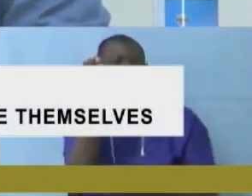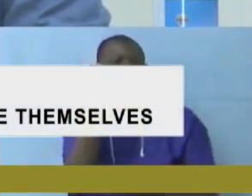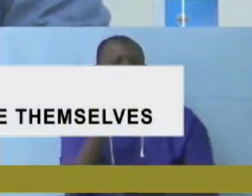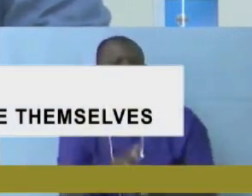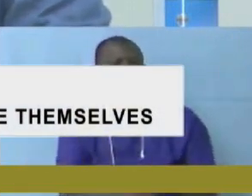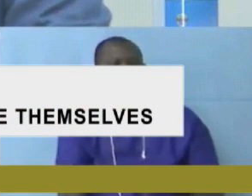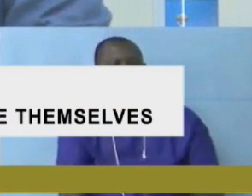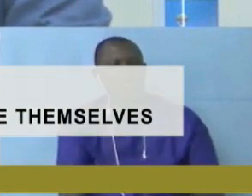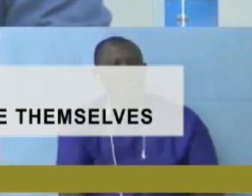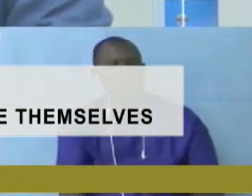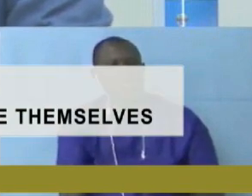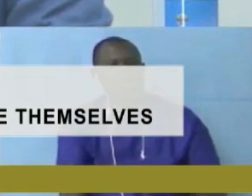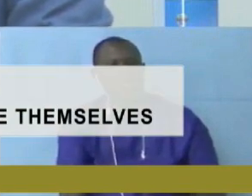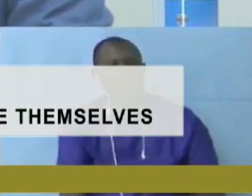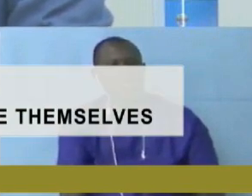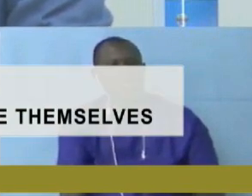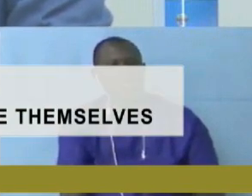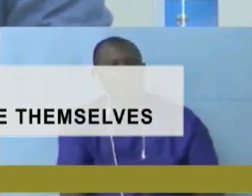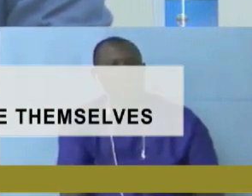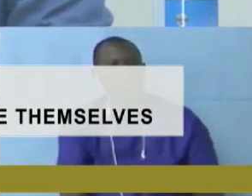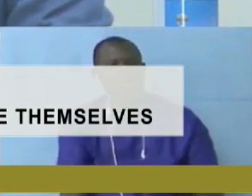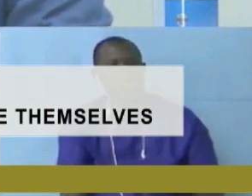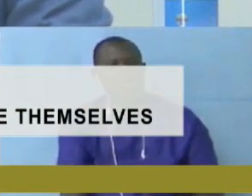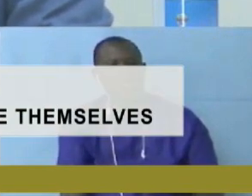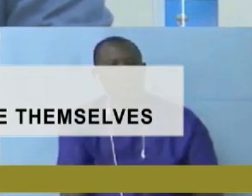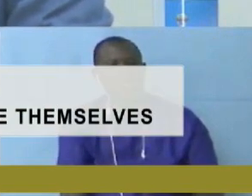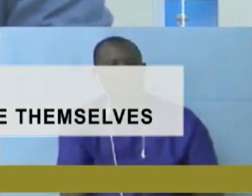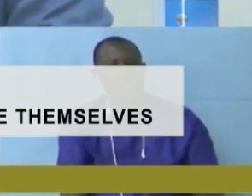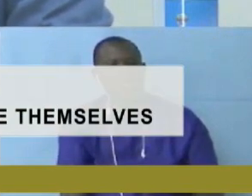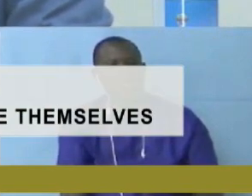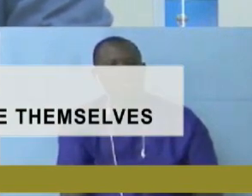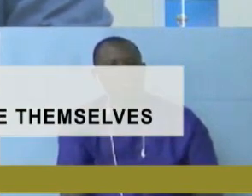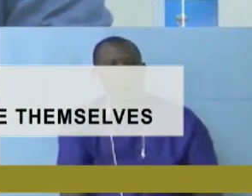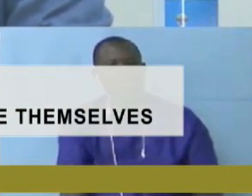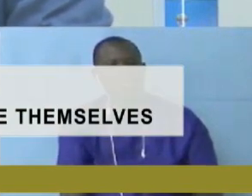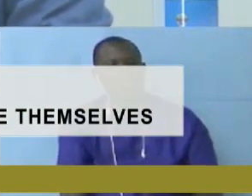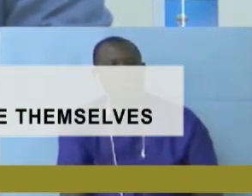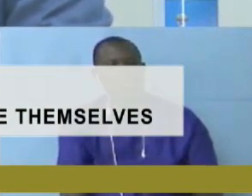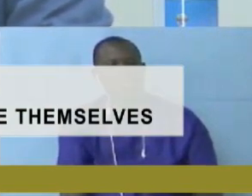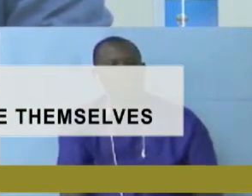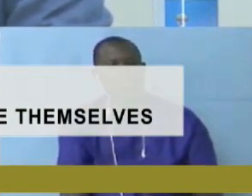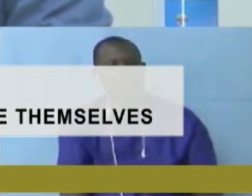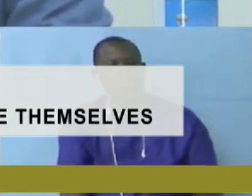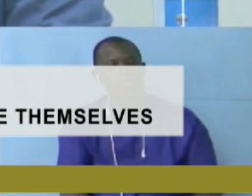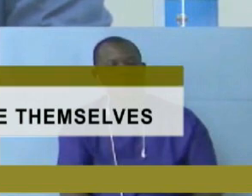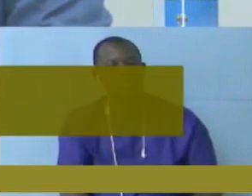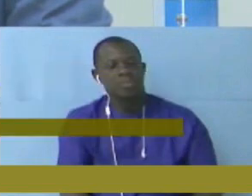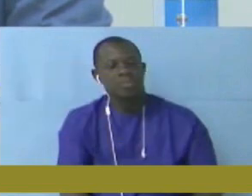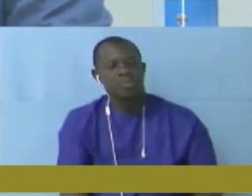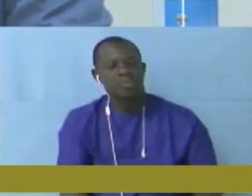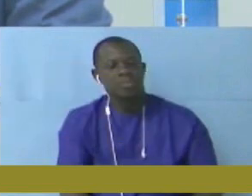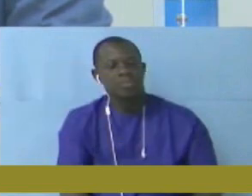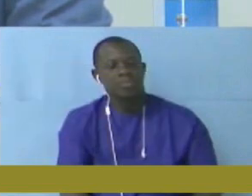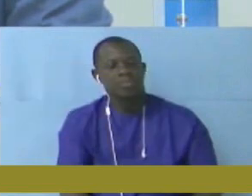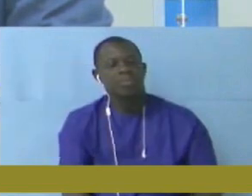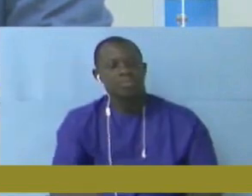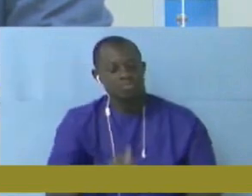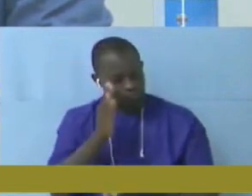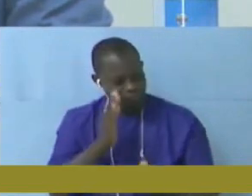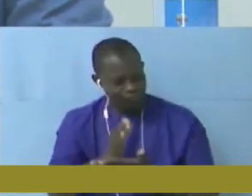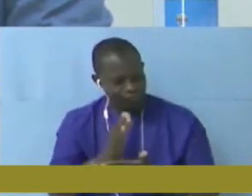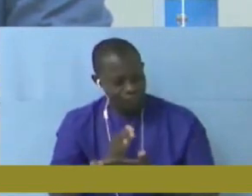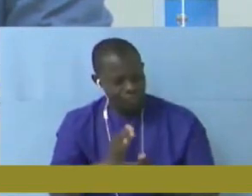tax be yeen sen kurel gogu say luñ joge pour genn pour defé sen liguey rek ñu neelen ah yeena ngay demati de deug